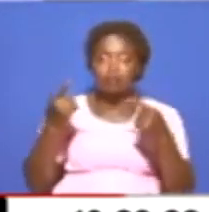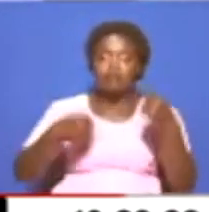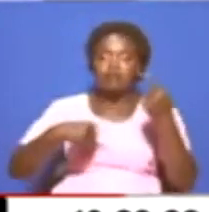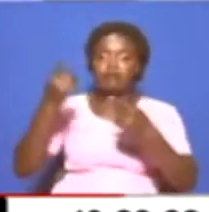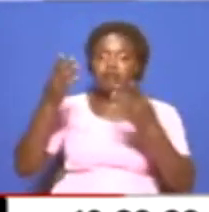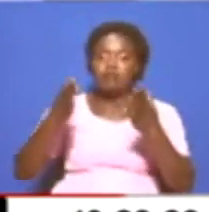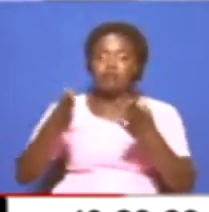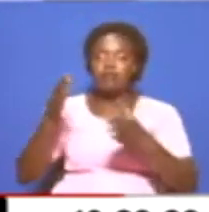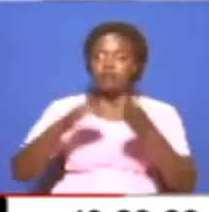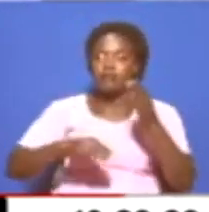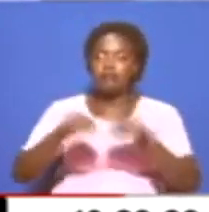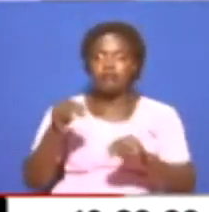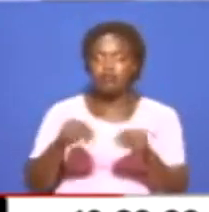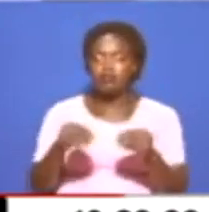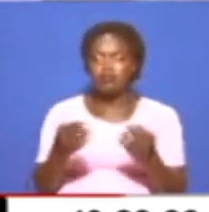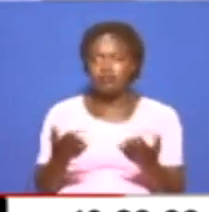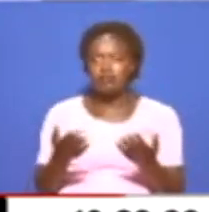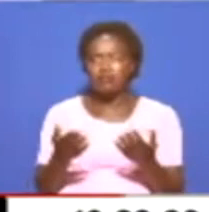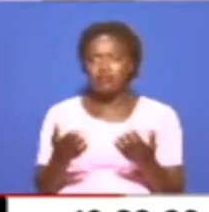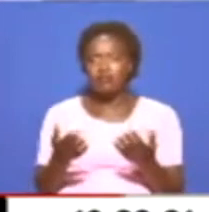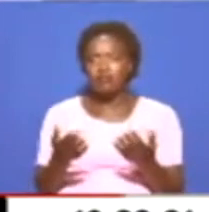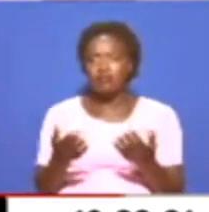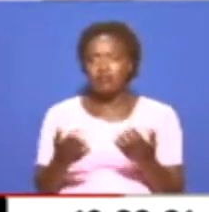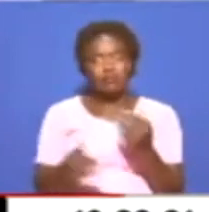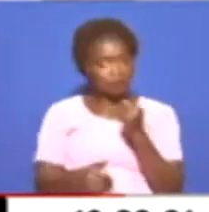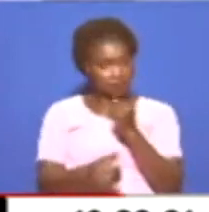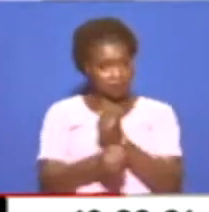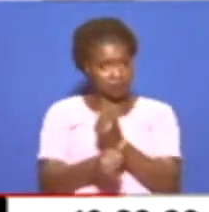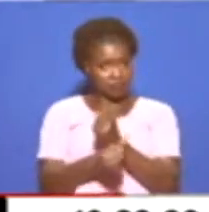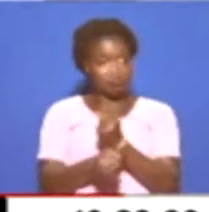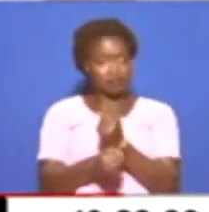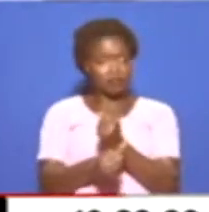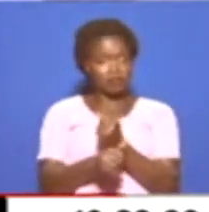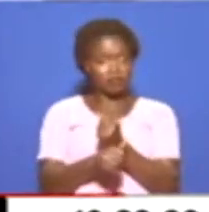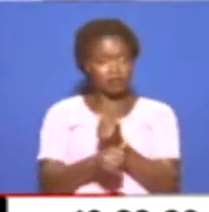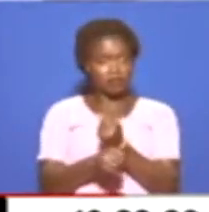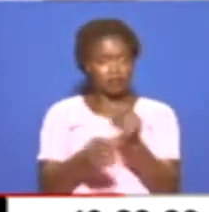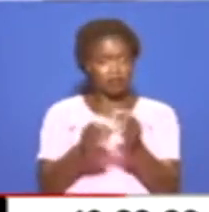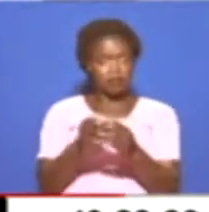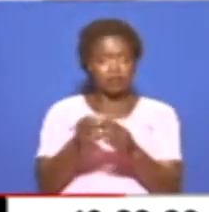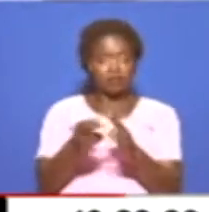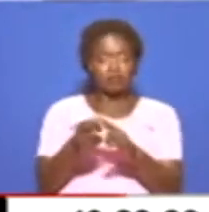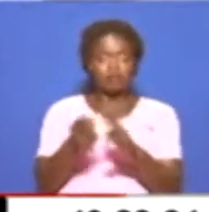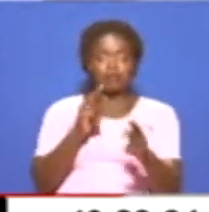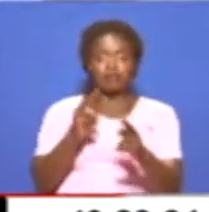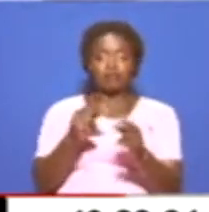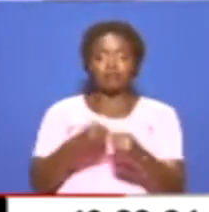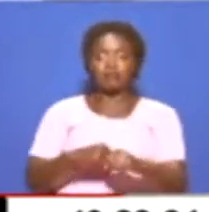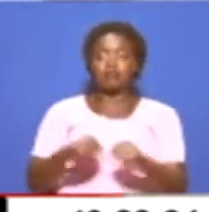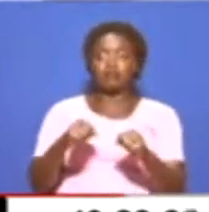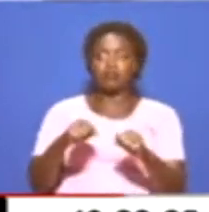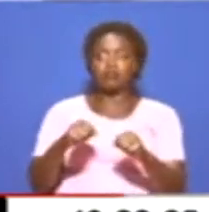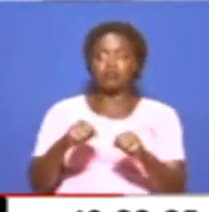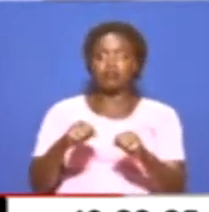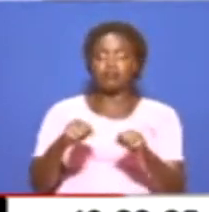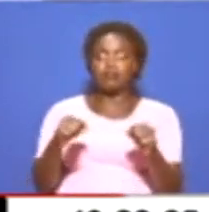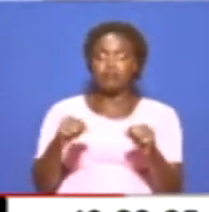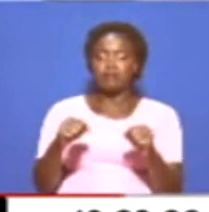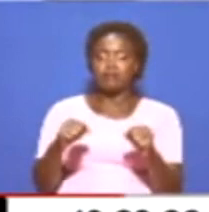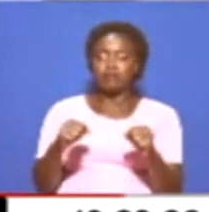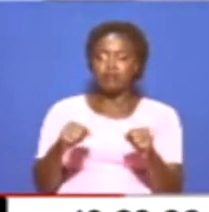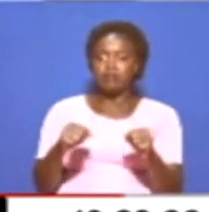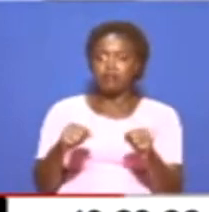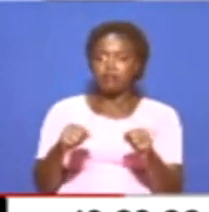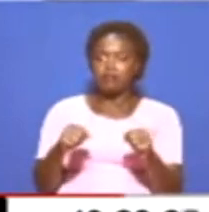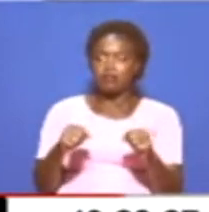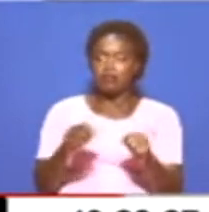presidential elect. Isn't it very that dangerous? Is withdrawing. That is withdrawing the powers that we have given to the chair of the commission. Yes. We the